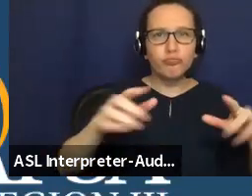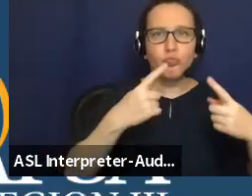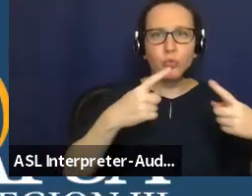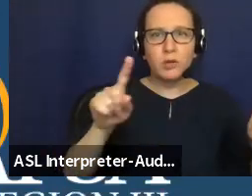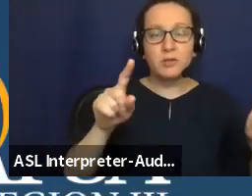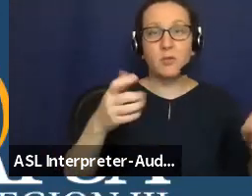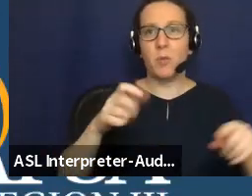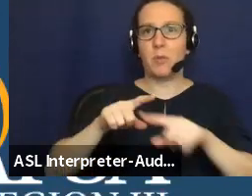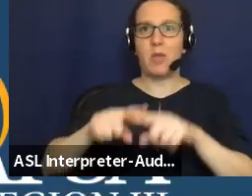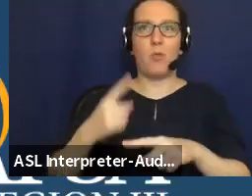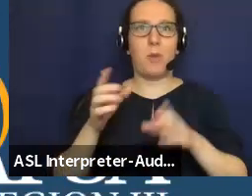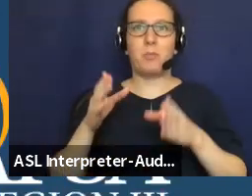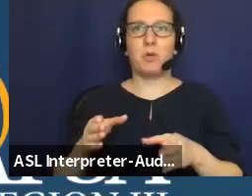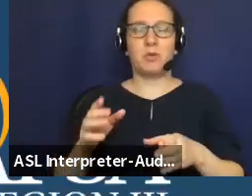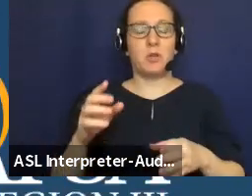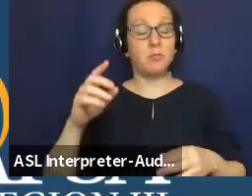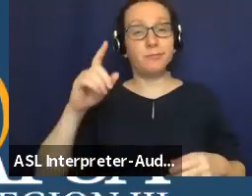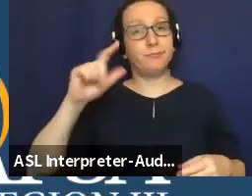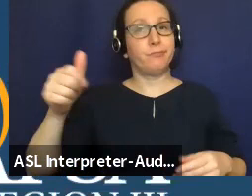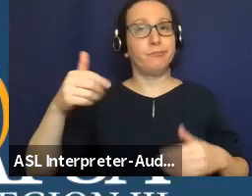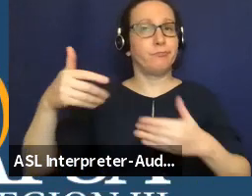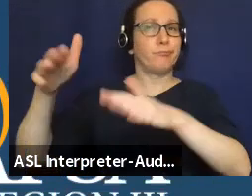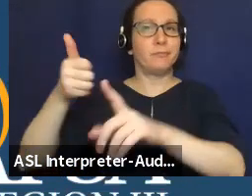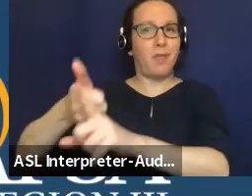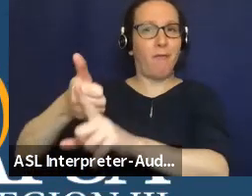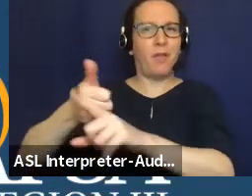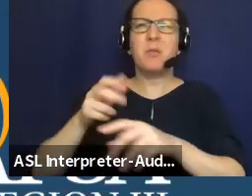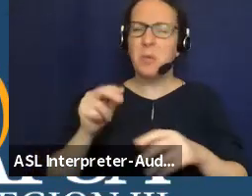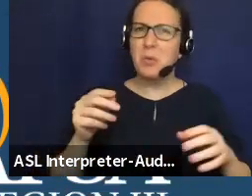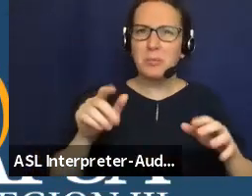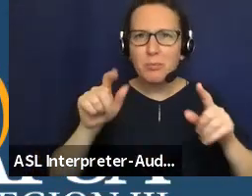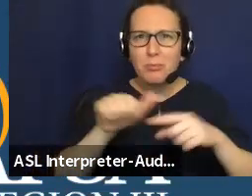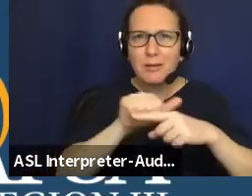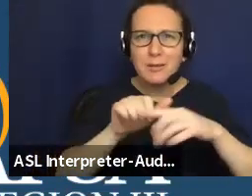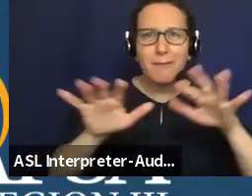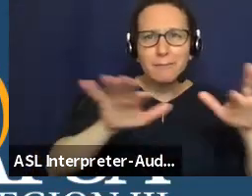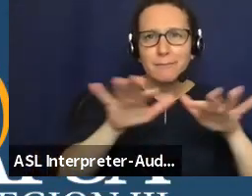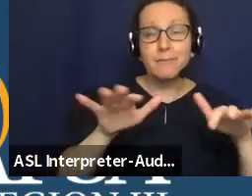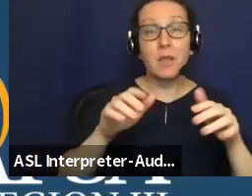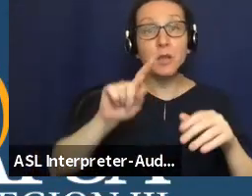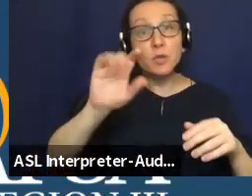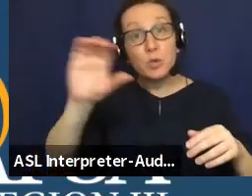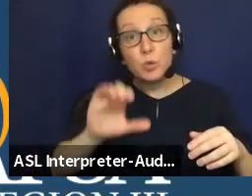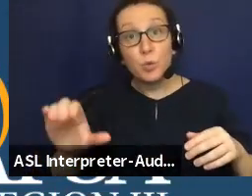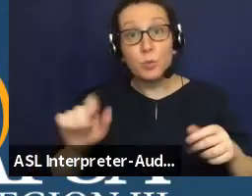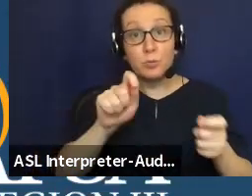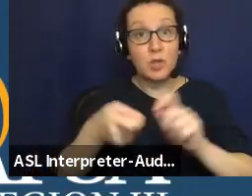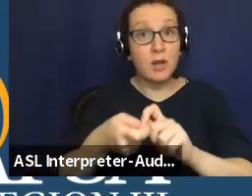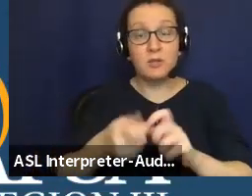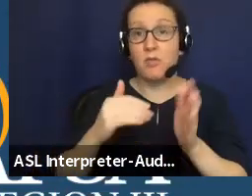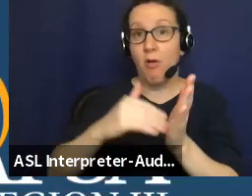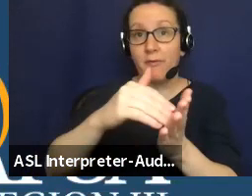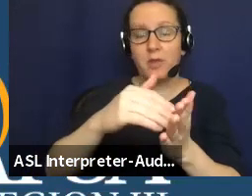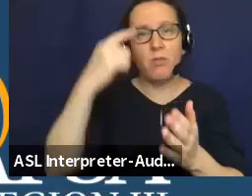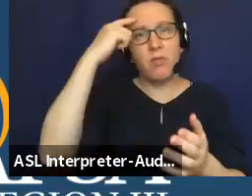person to figure it out, because Zoom is changing on a daily basis and everything seems to be changing often. Right when you think you got